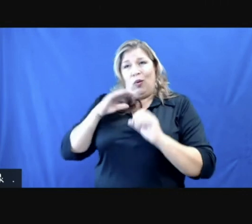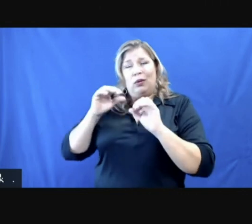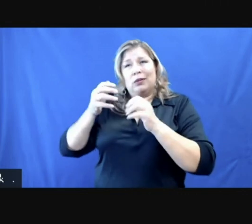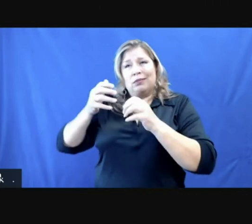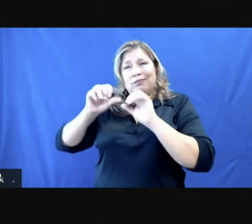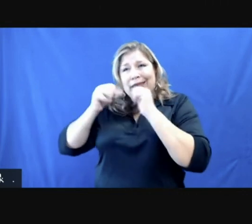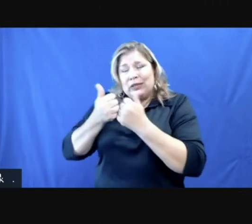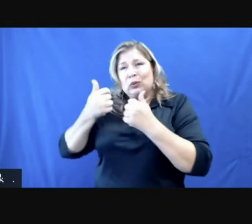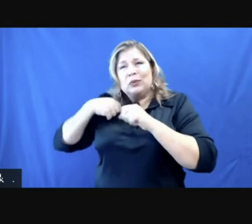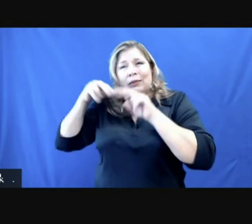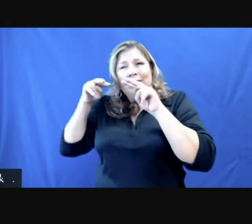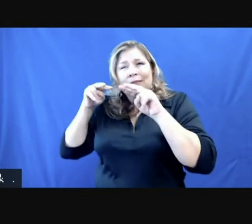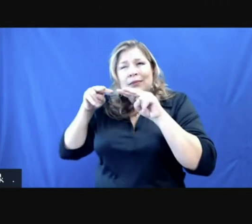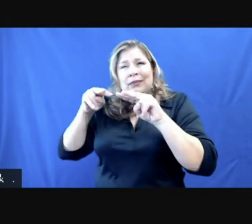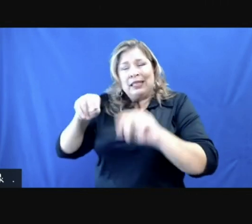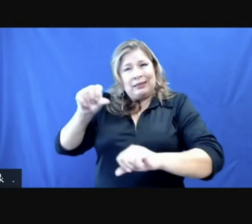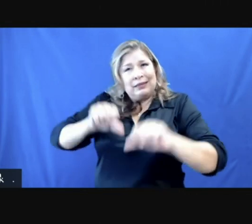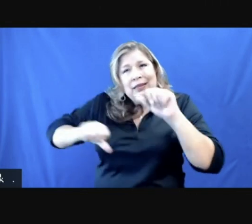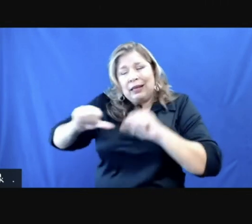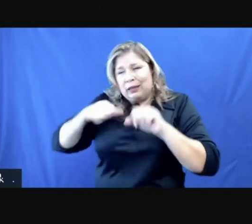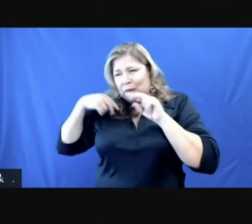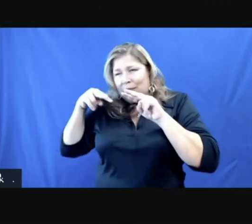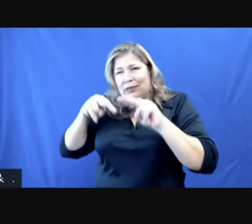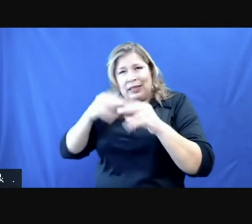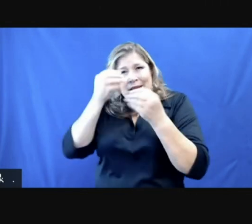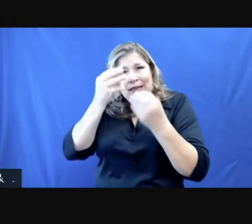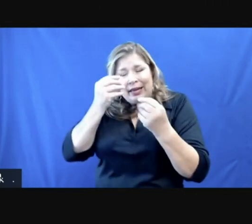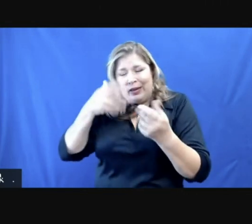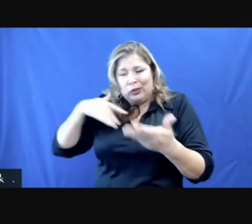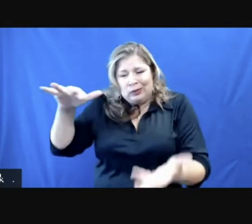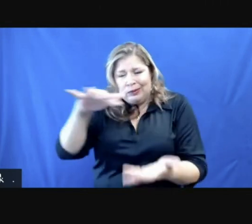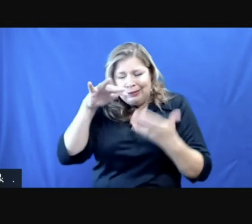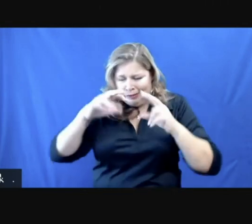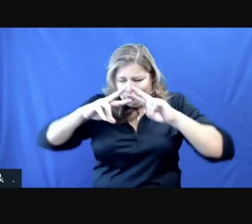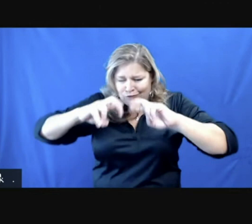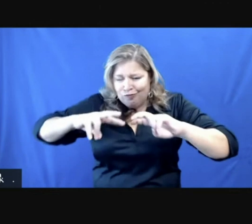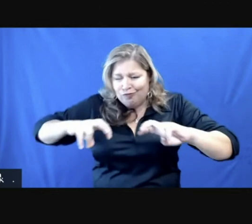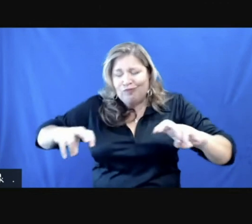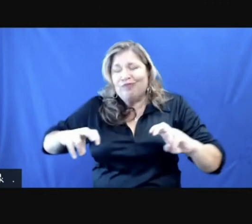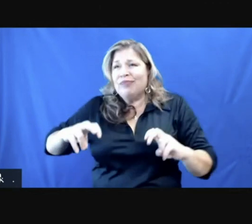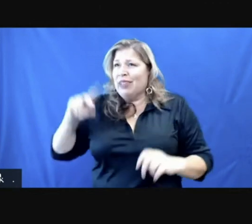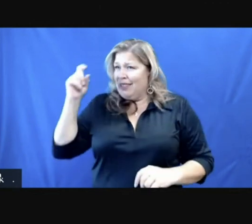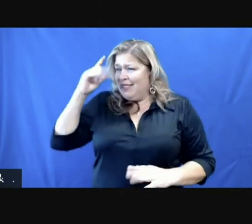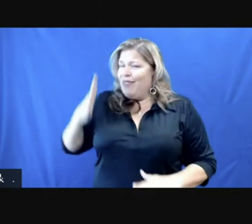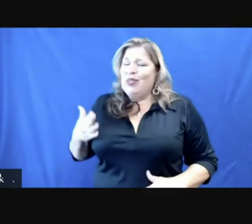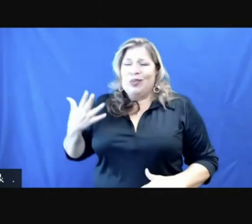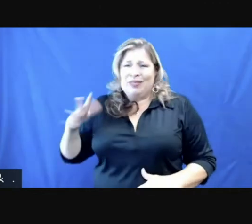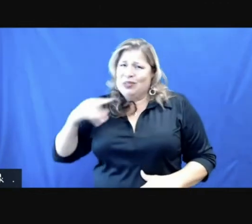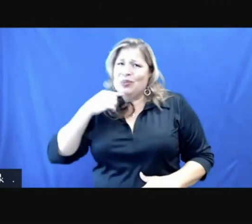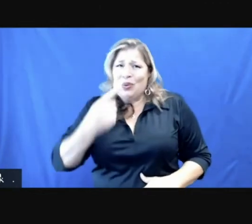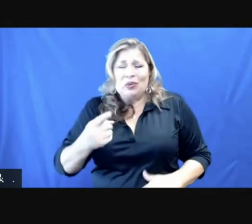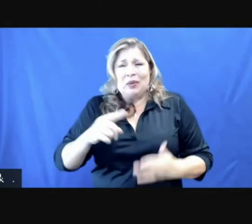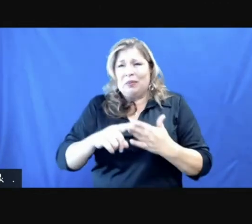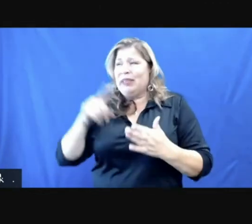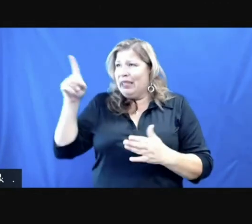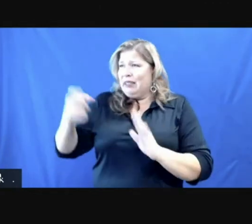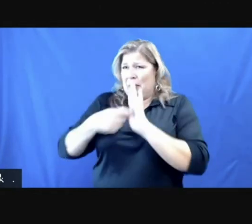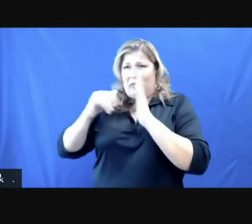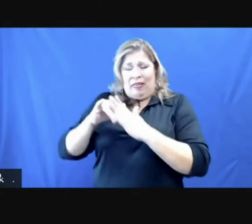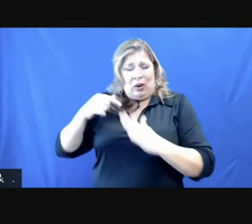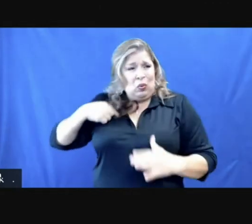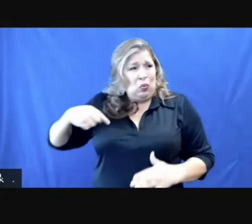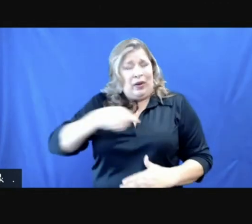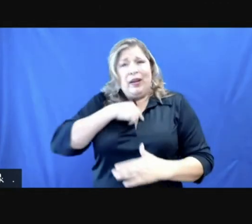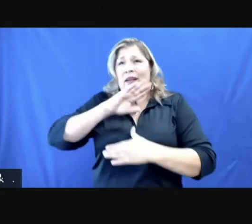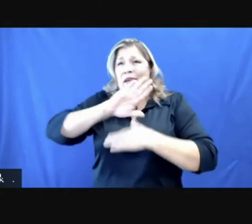governor says to all of you, and he demands of me and our entire state team. And in looking at that, if we